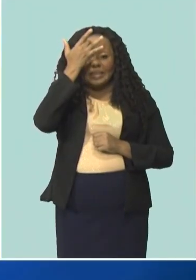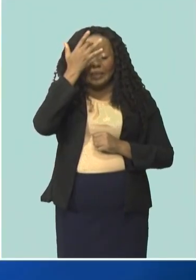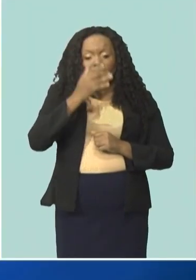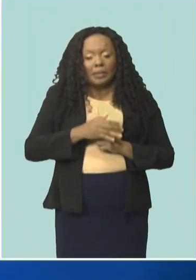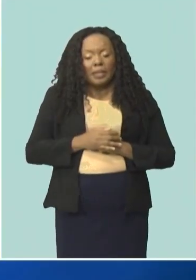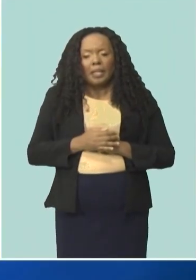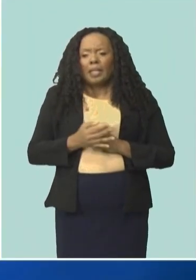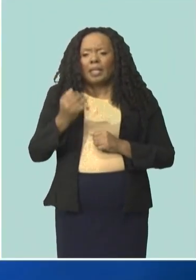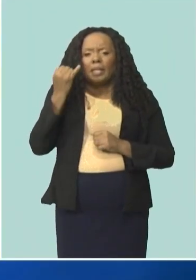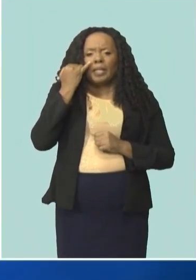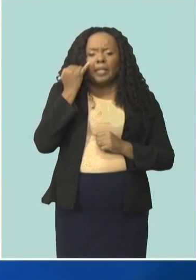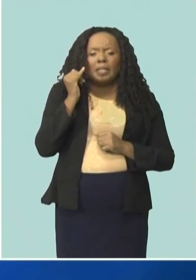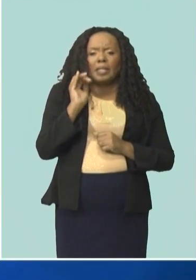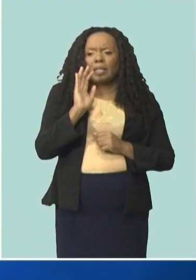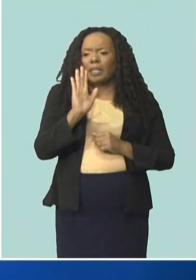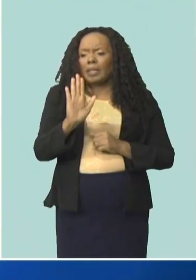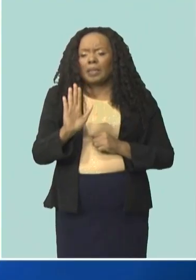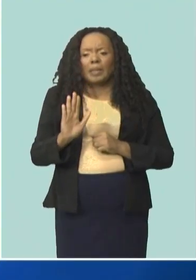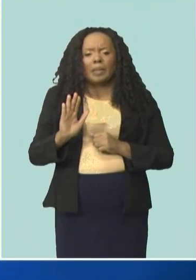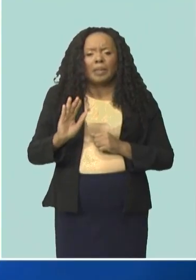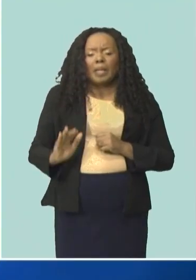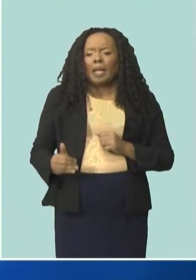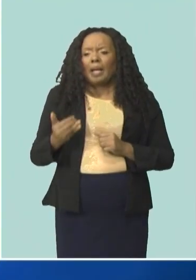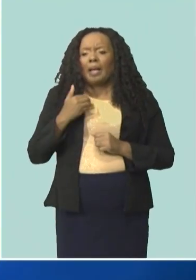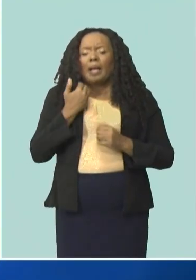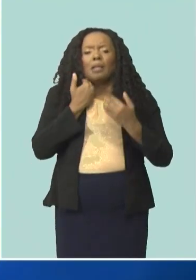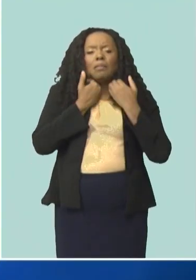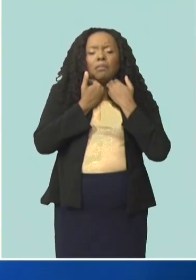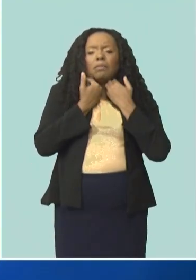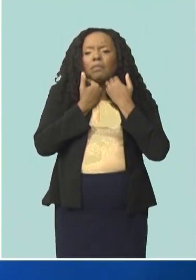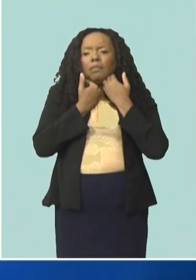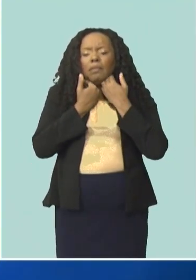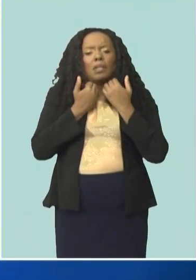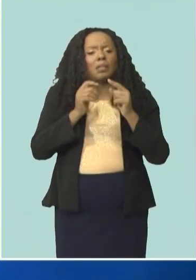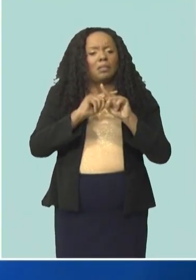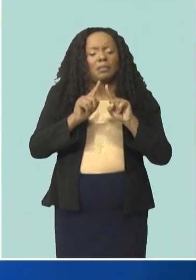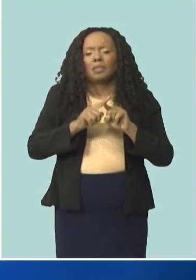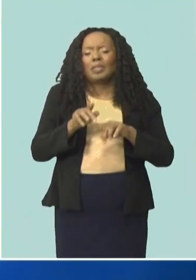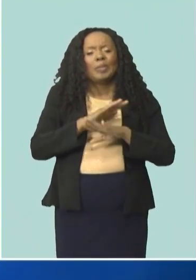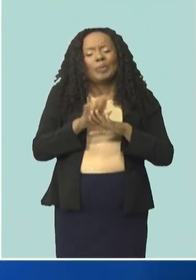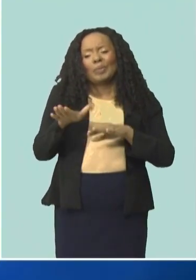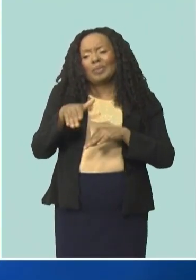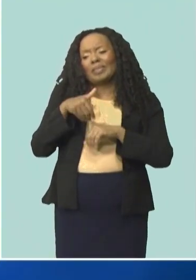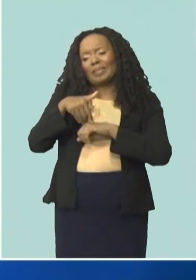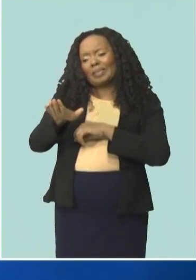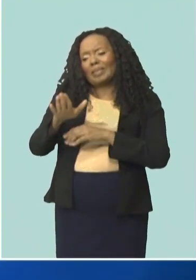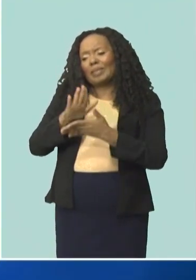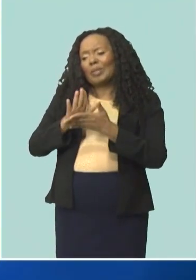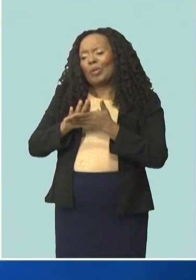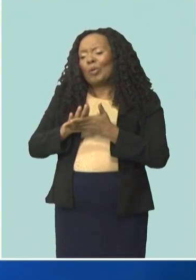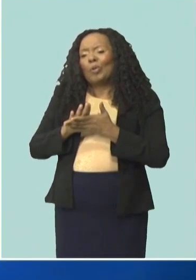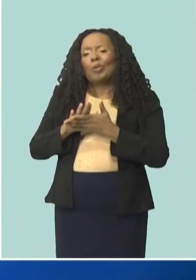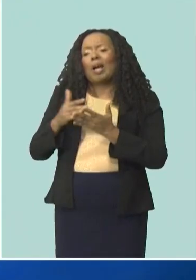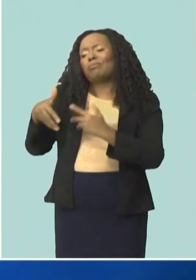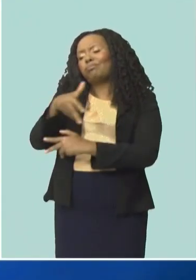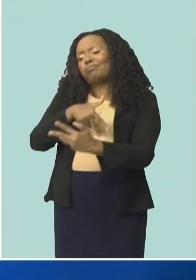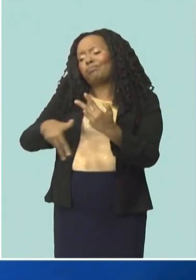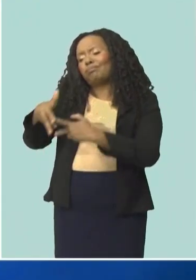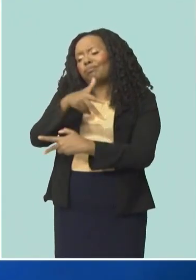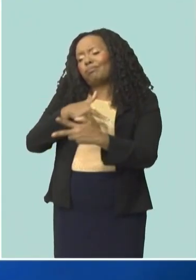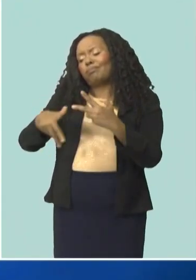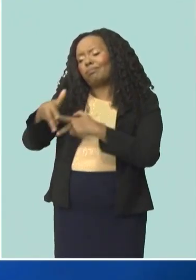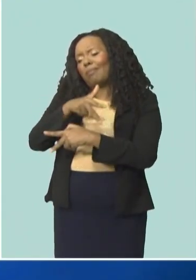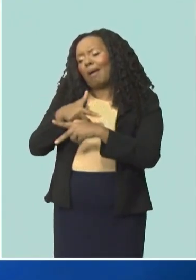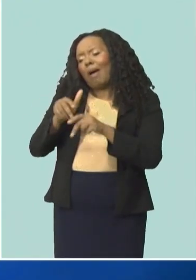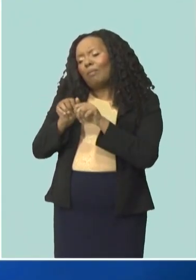coming down, flu symptoms and fever, etc., don't send that child to school to spread it among all of